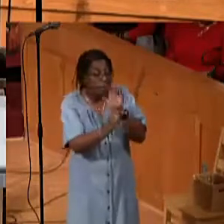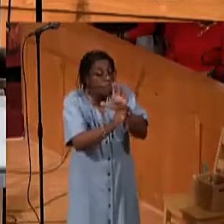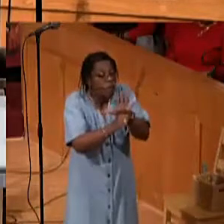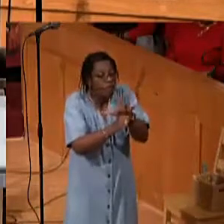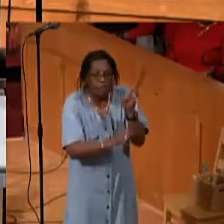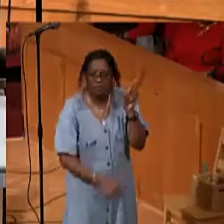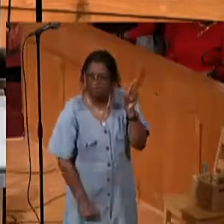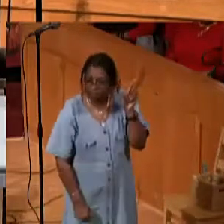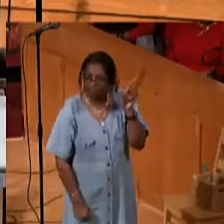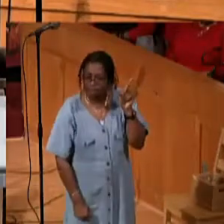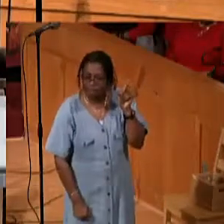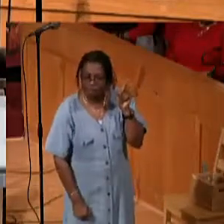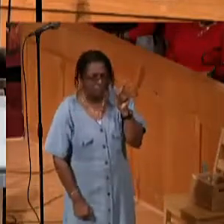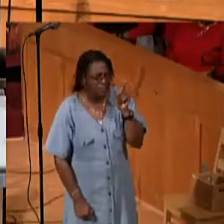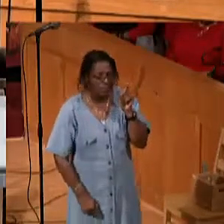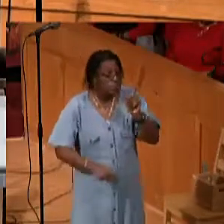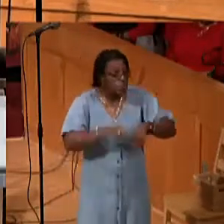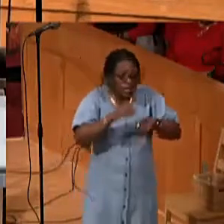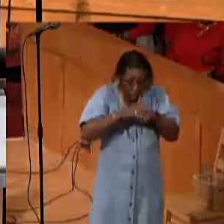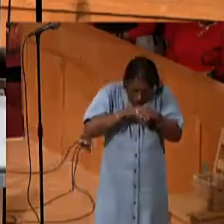him hid.